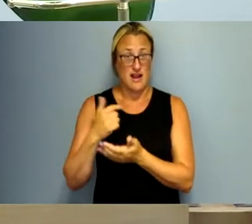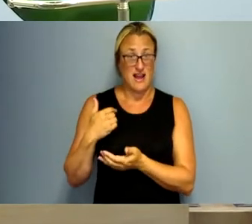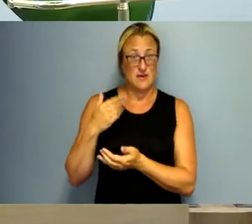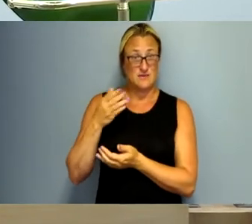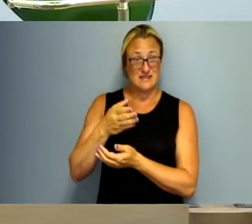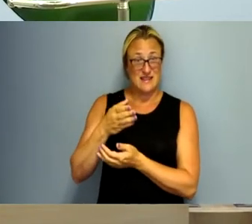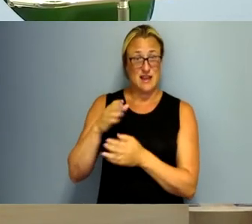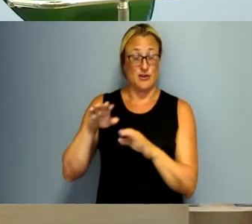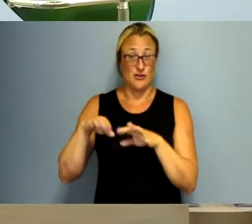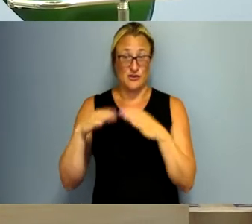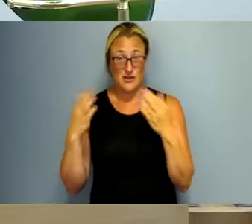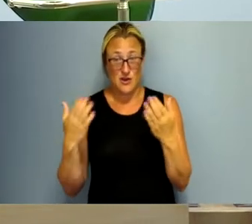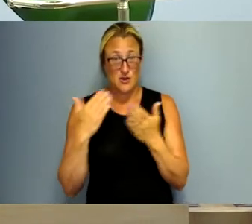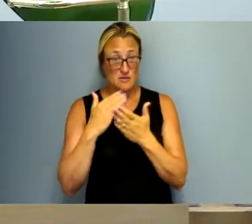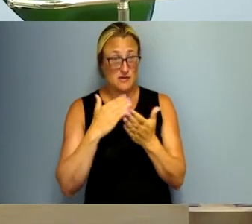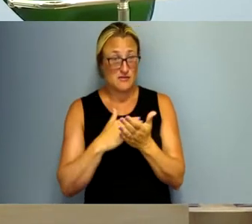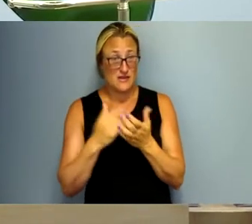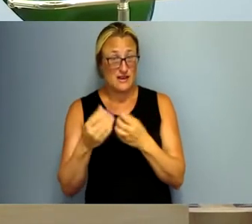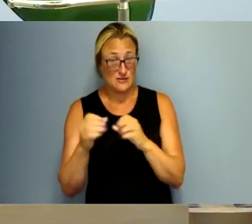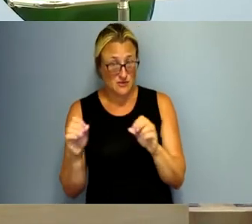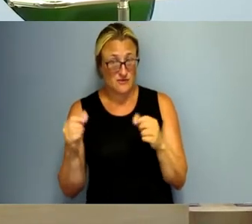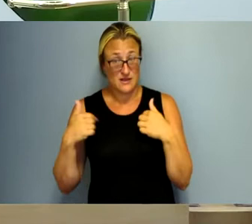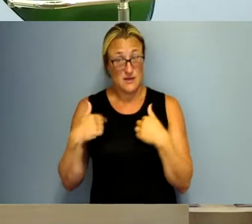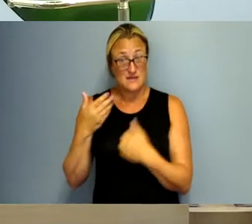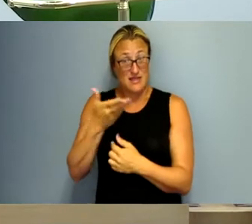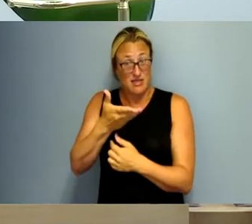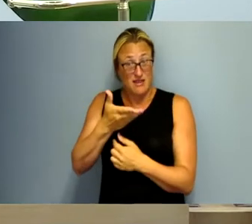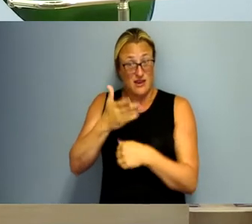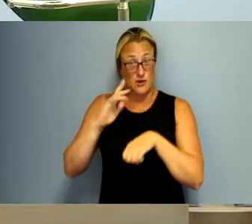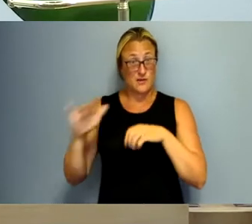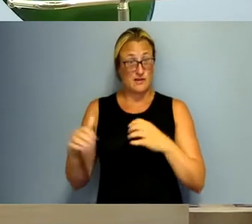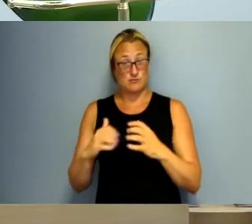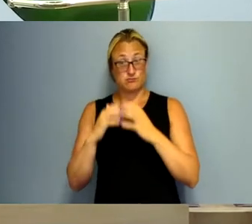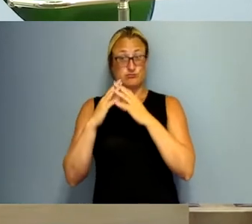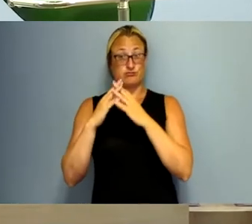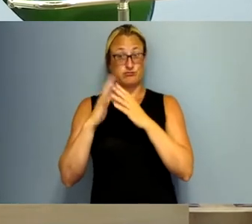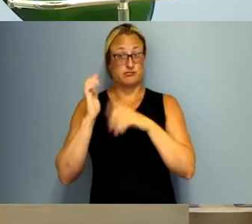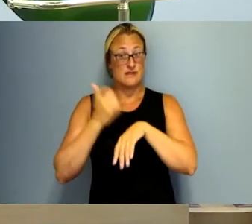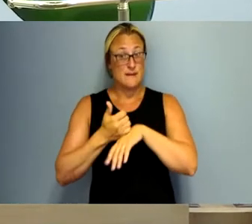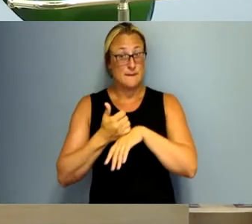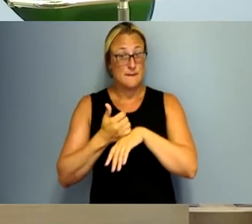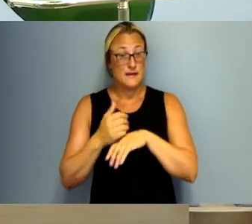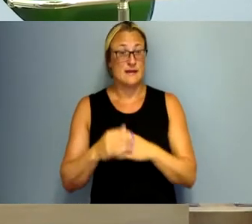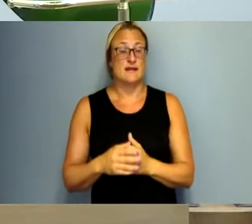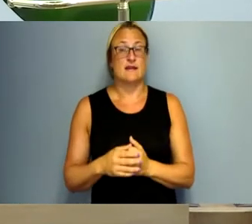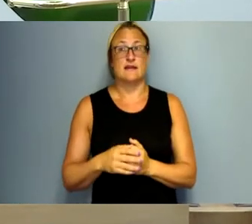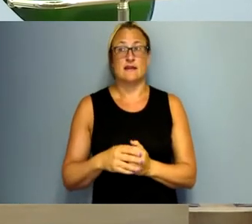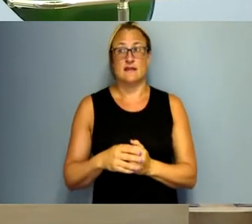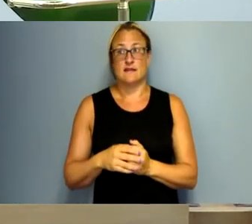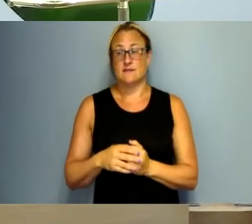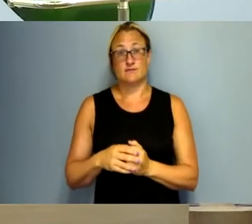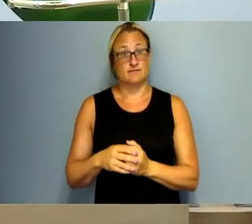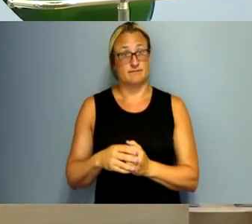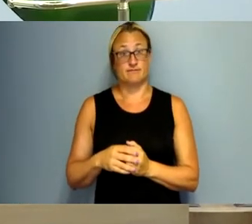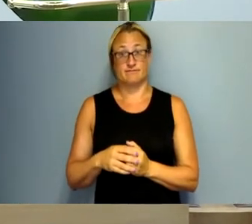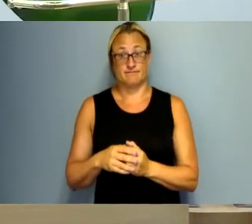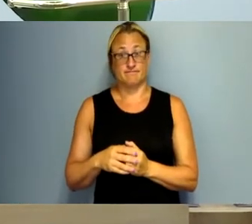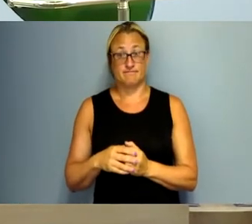records office together. And boy, that was a really,